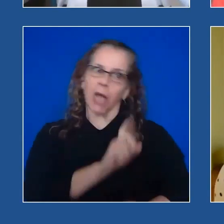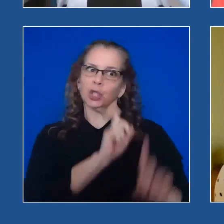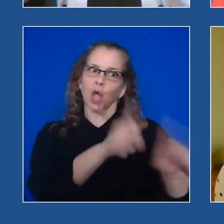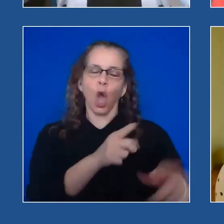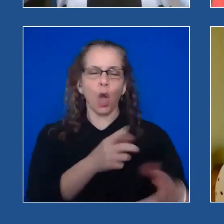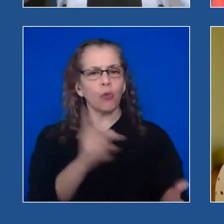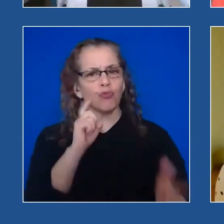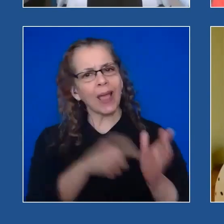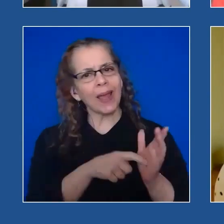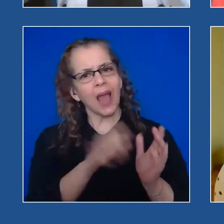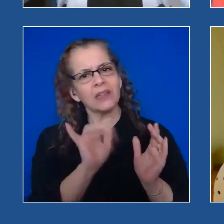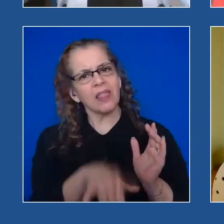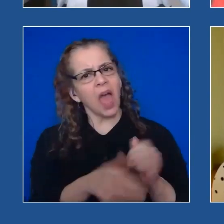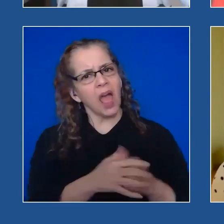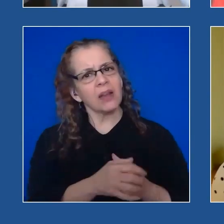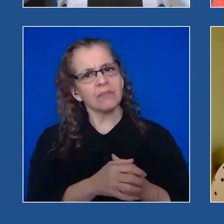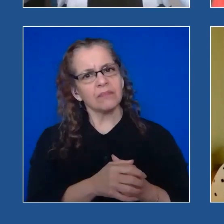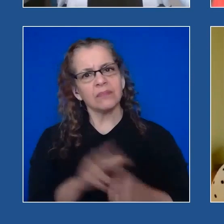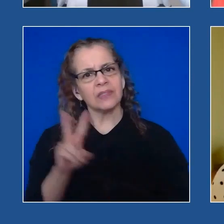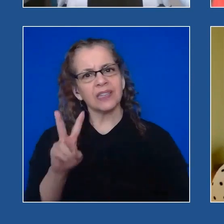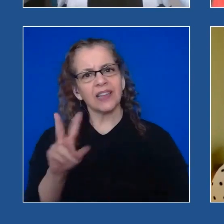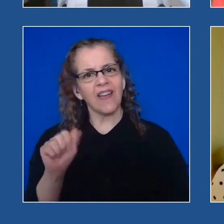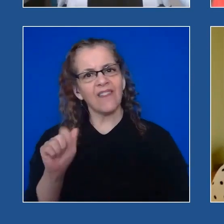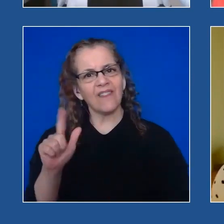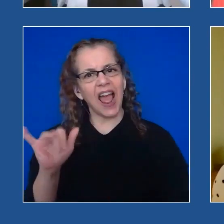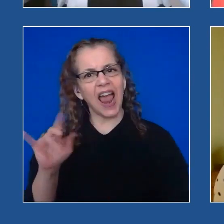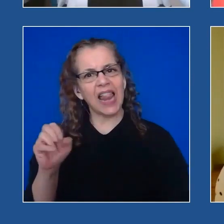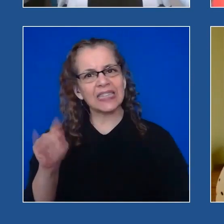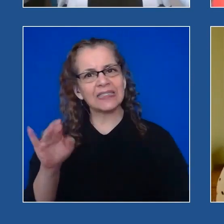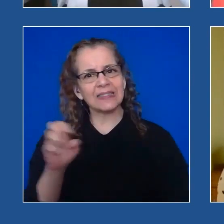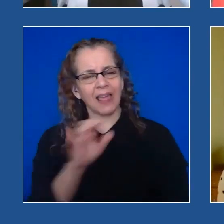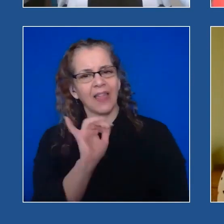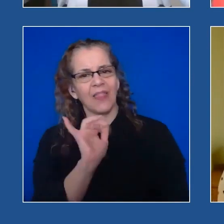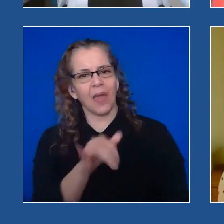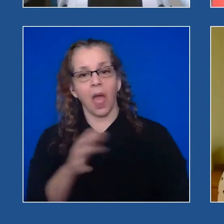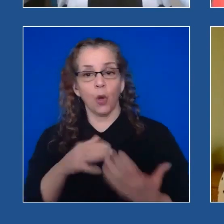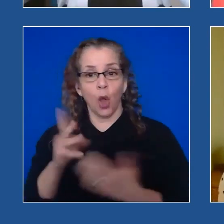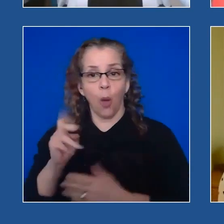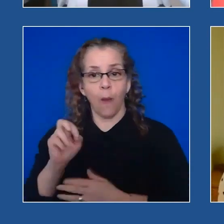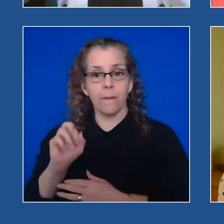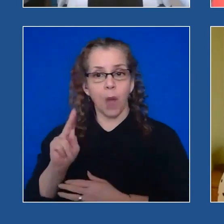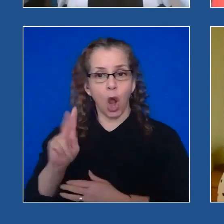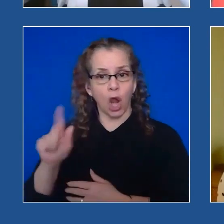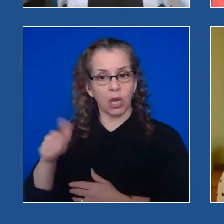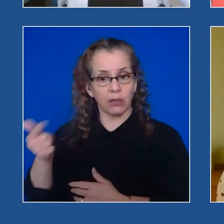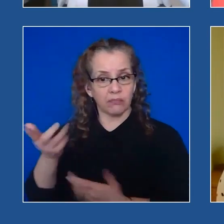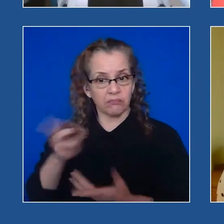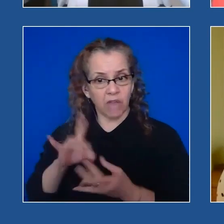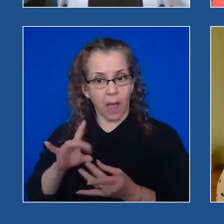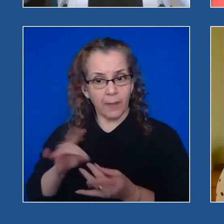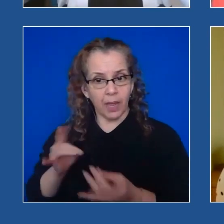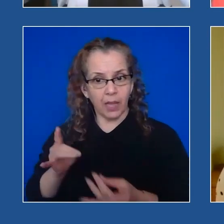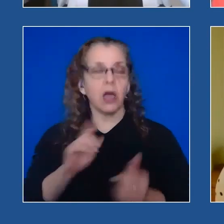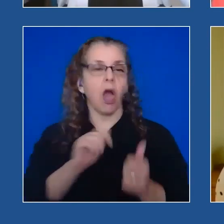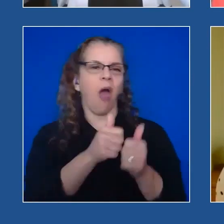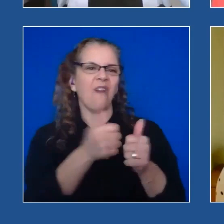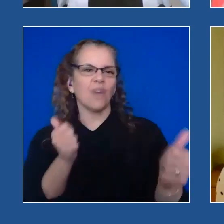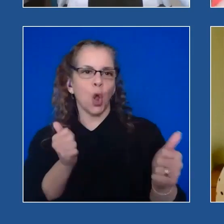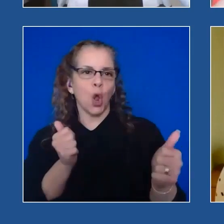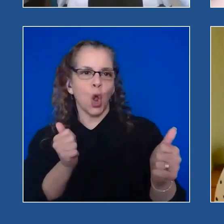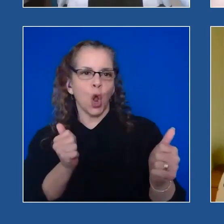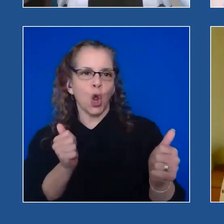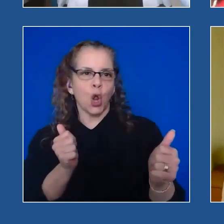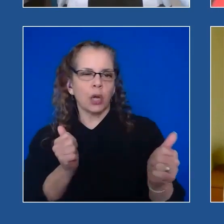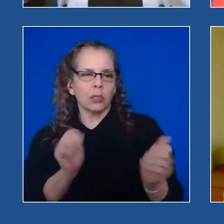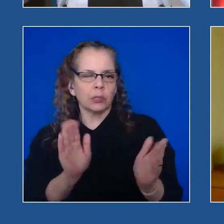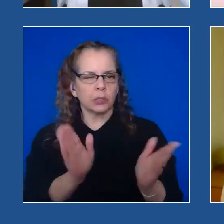absolutely validate away. And I don't know what else Mark would say, but. Avoid coercion. I would say avoid coercion